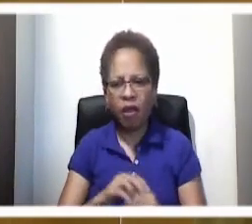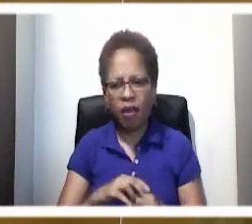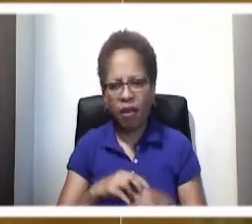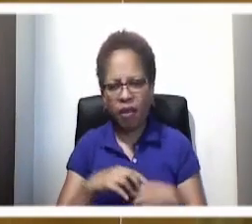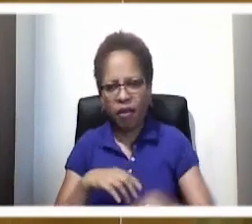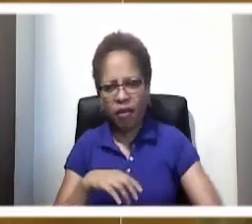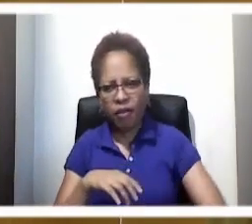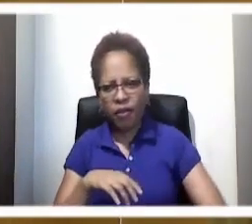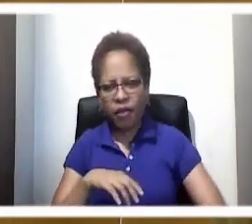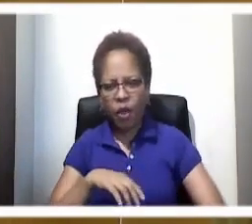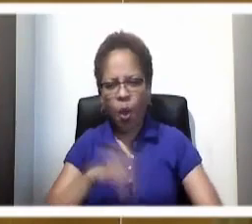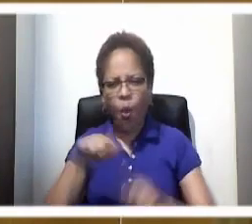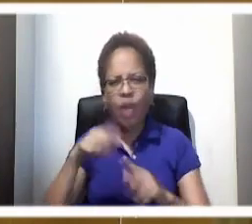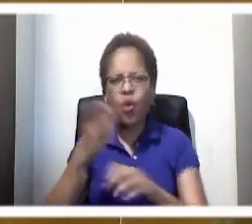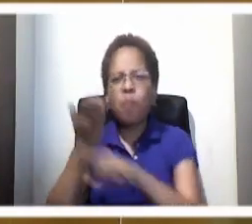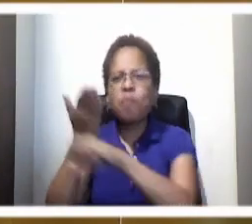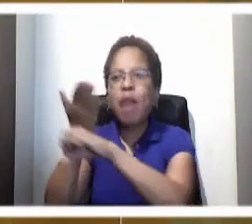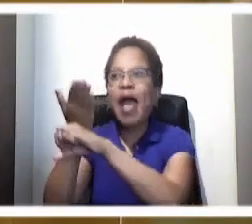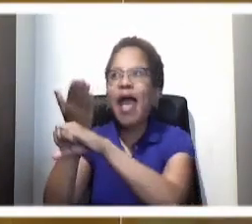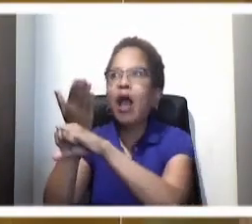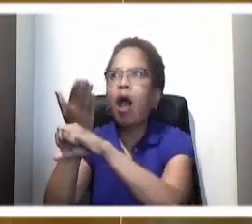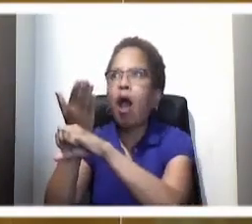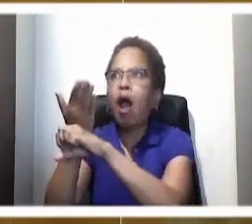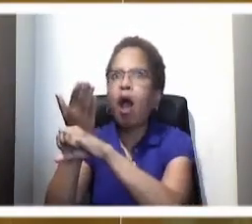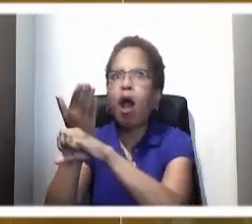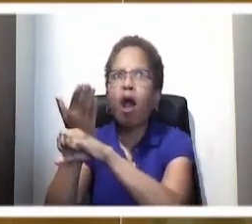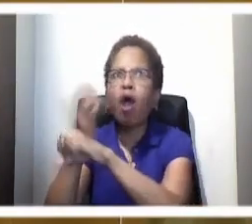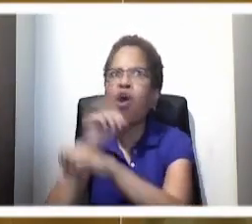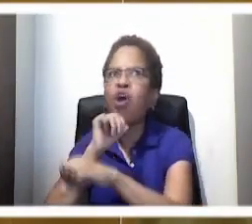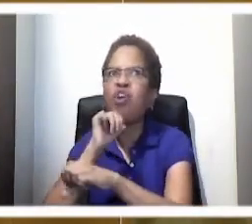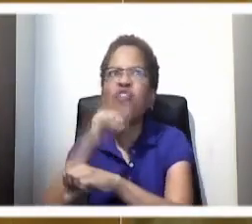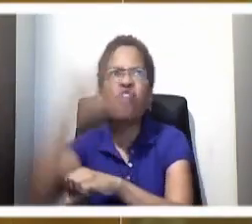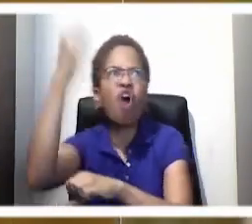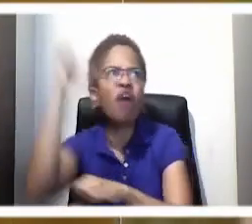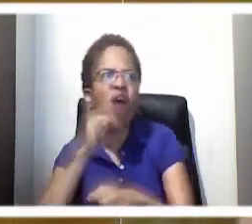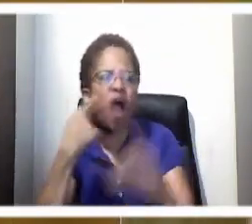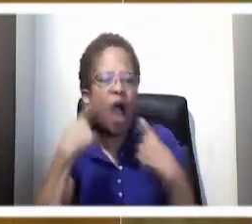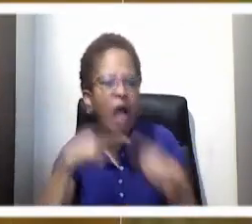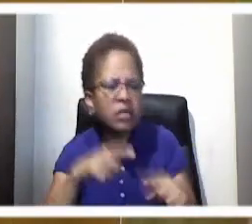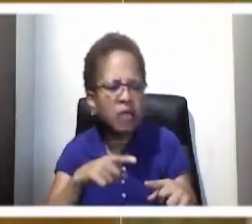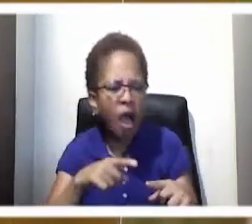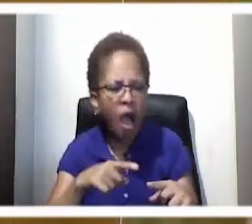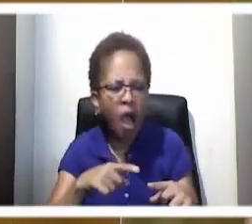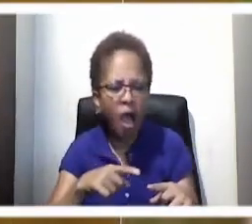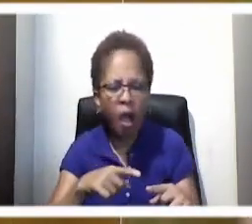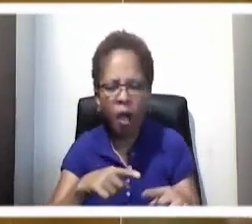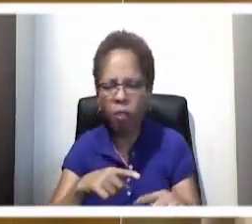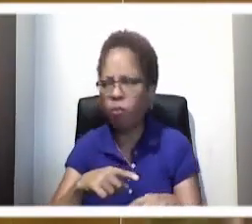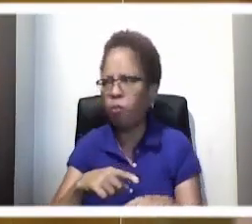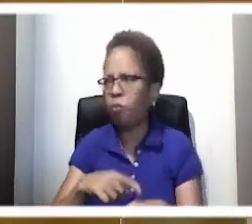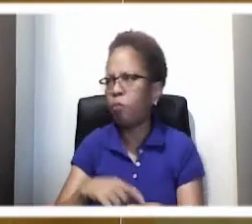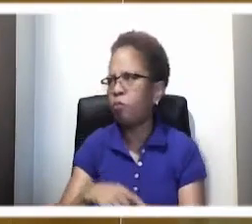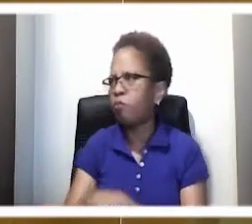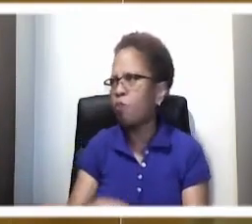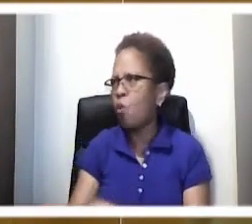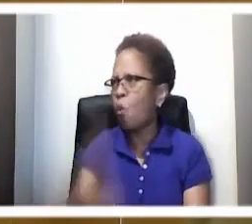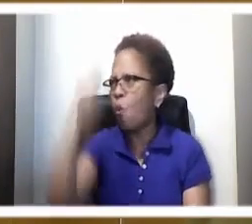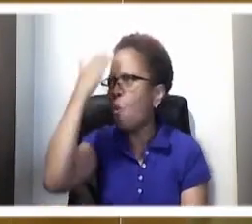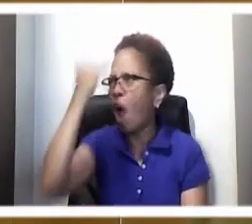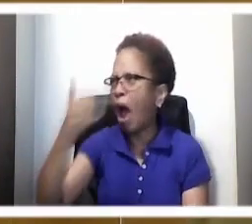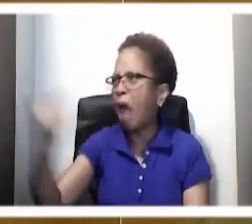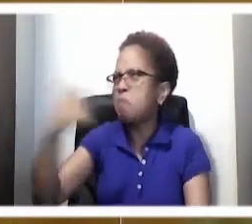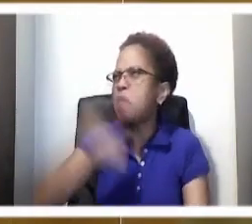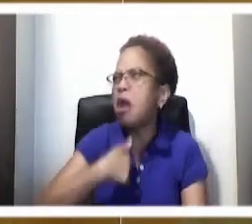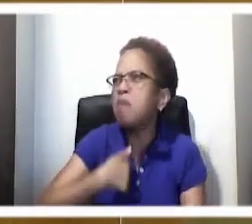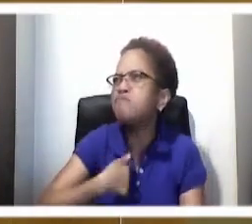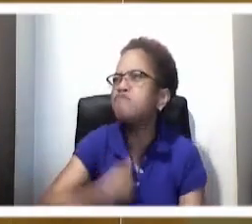it does not happen, we begin to wonder, why God does this to me?